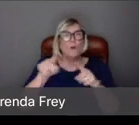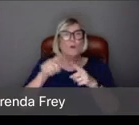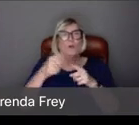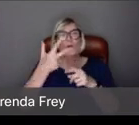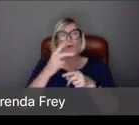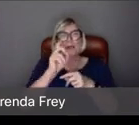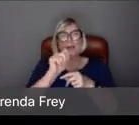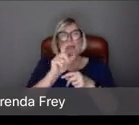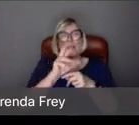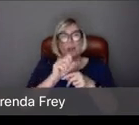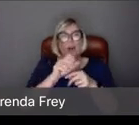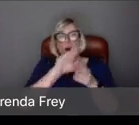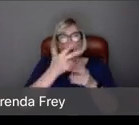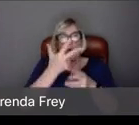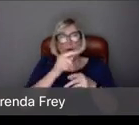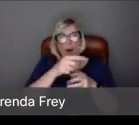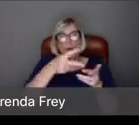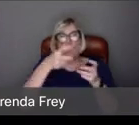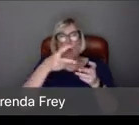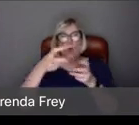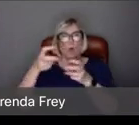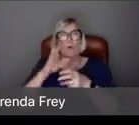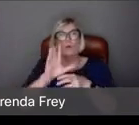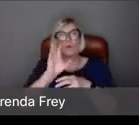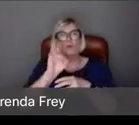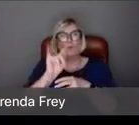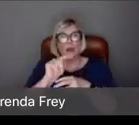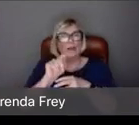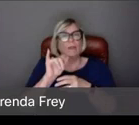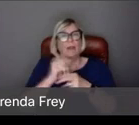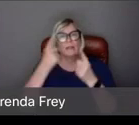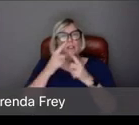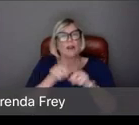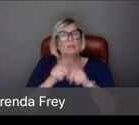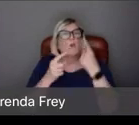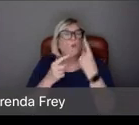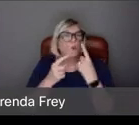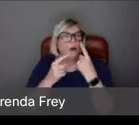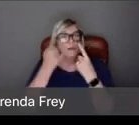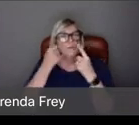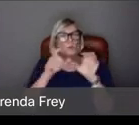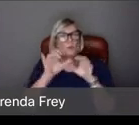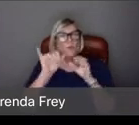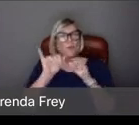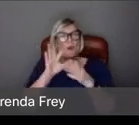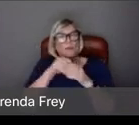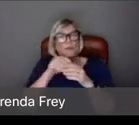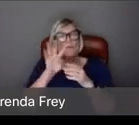all pull your credit, that is 1 credit pull. If you're doing that in a short period of time, 45 days, I think it